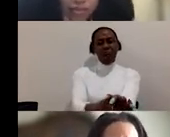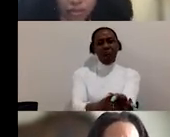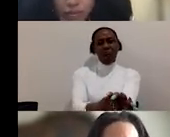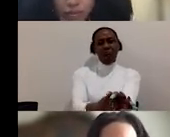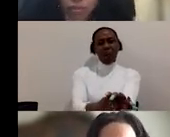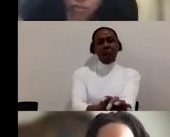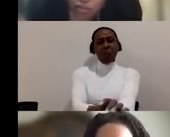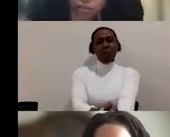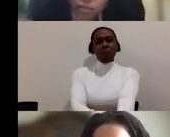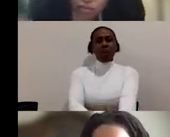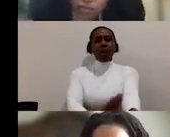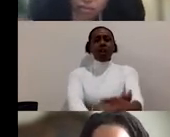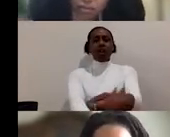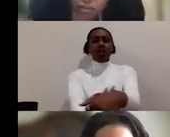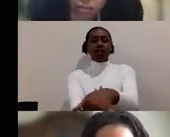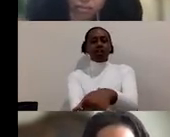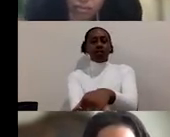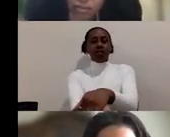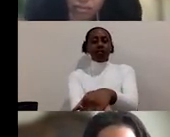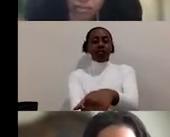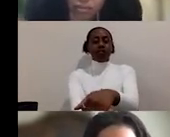Oh, did people not?